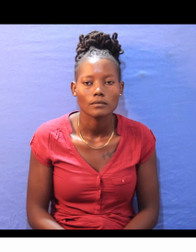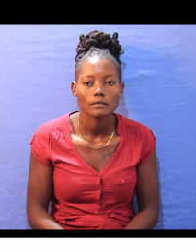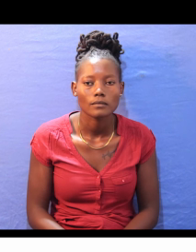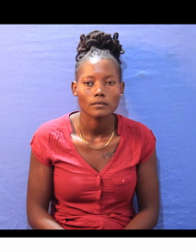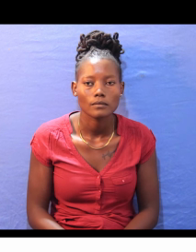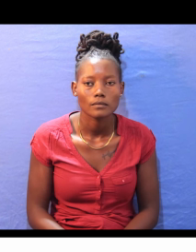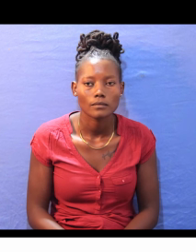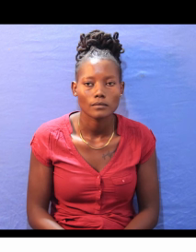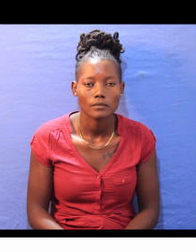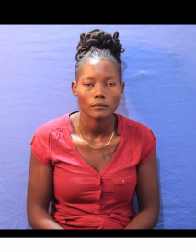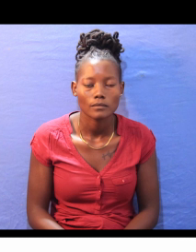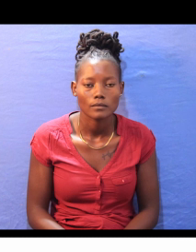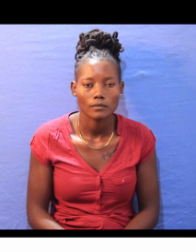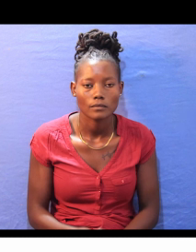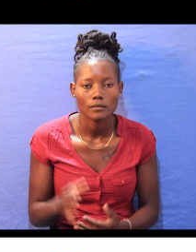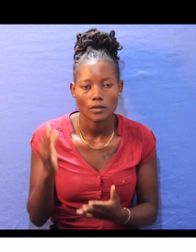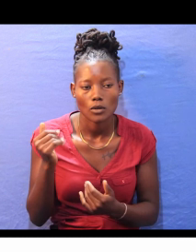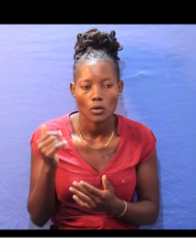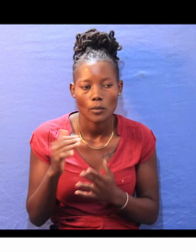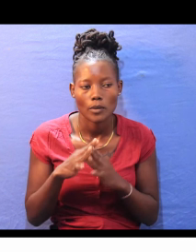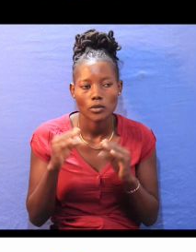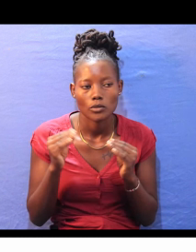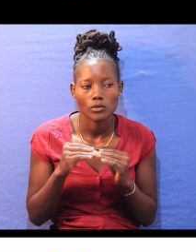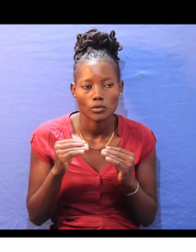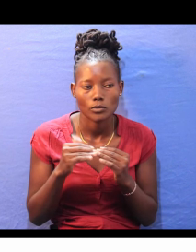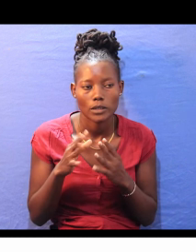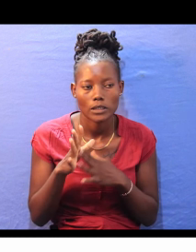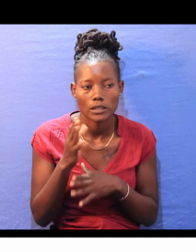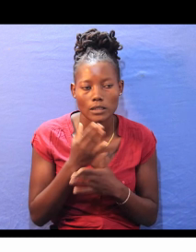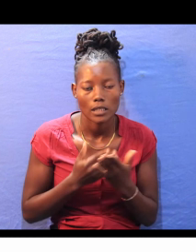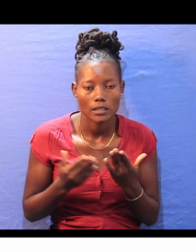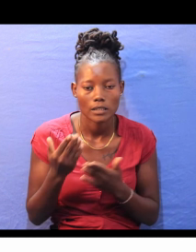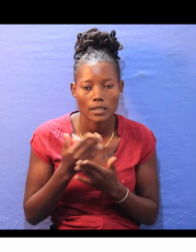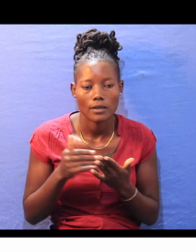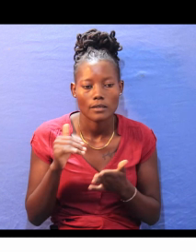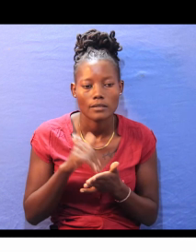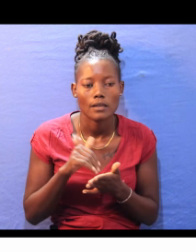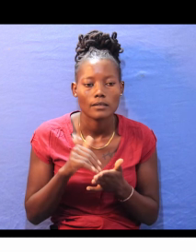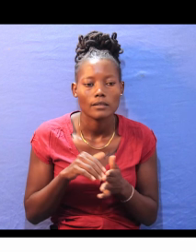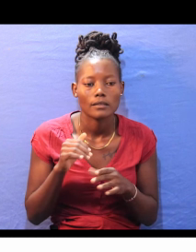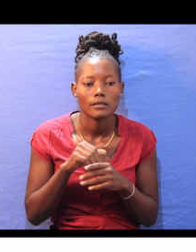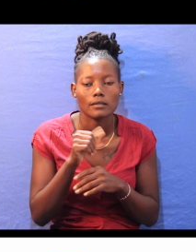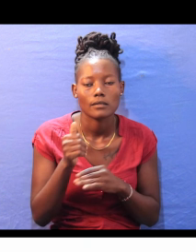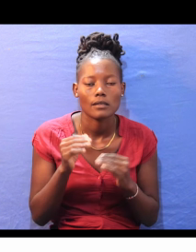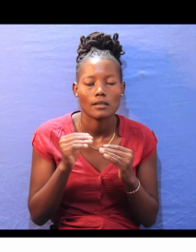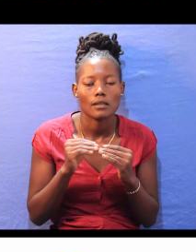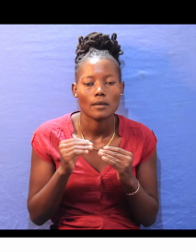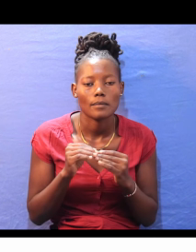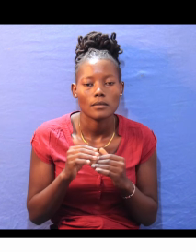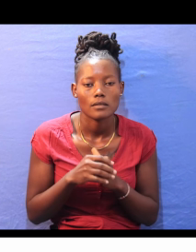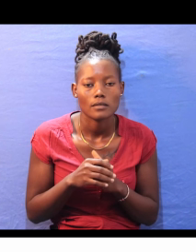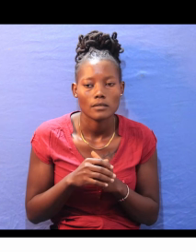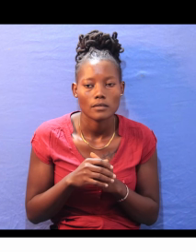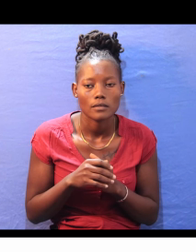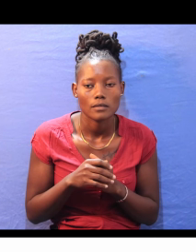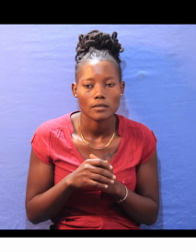Thanks, Mike. Looking forward to talking to you again and having such a session again in the future. If there's a Cheers,